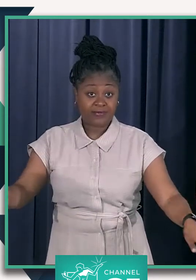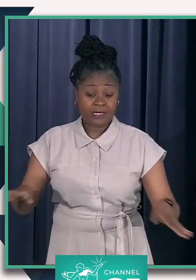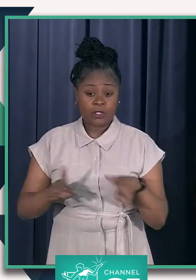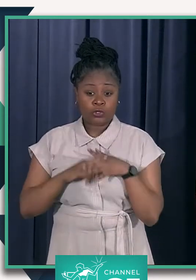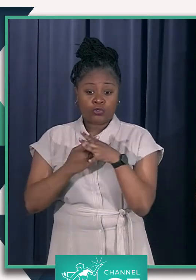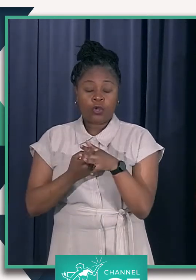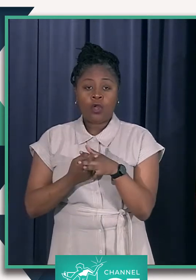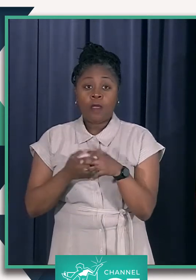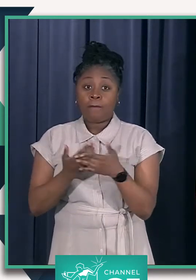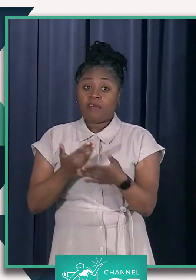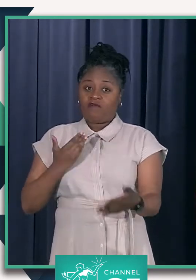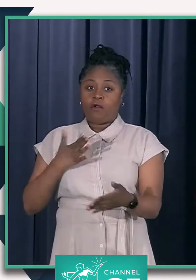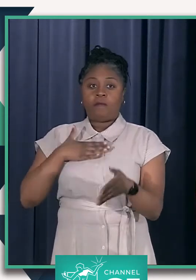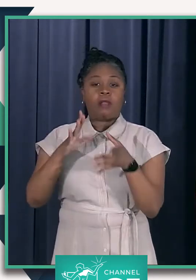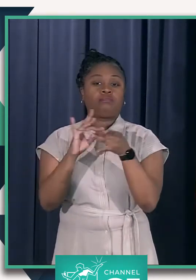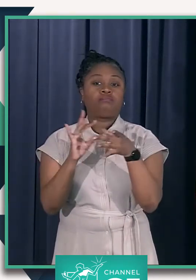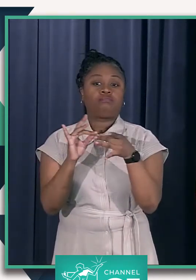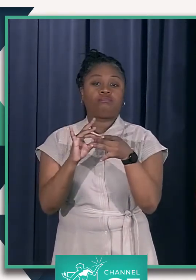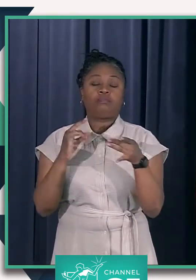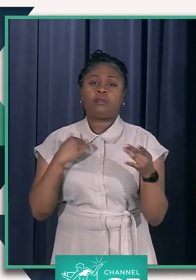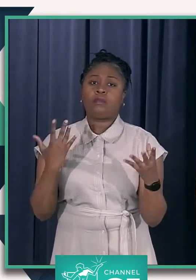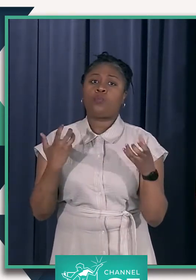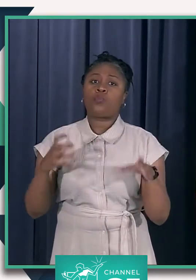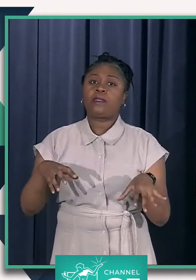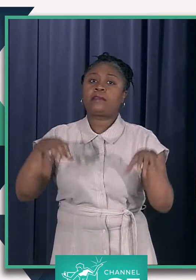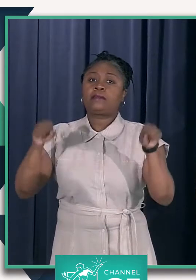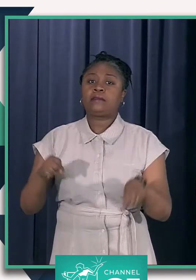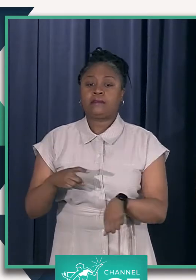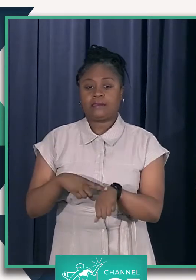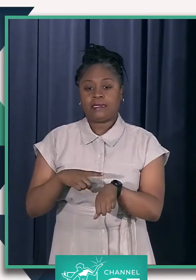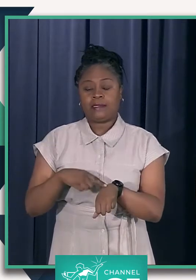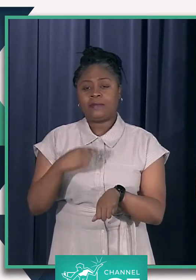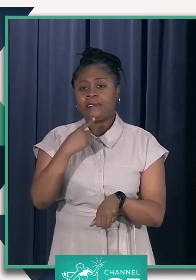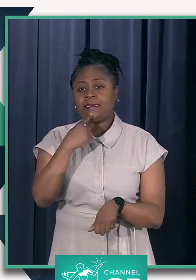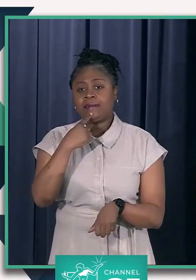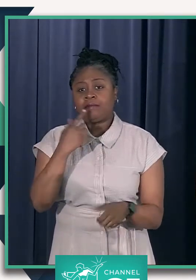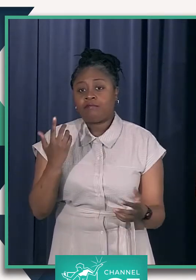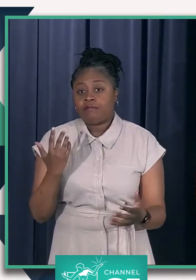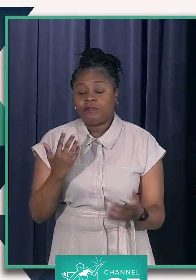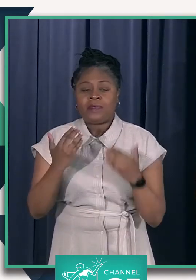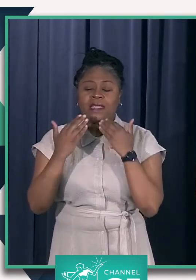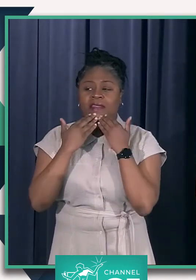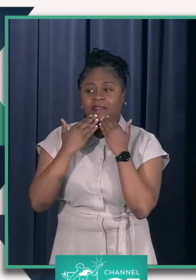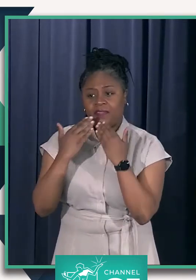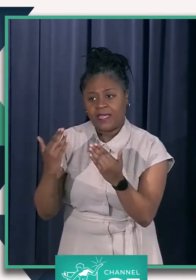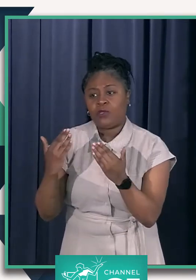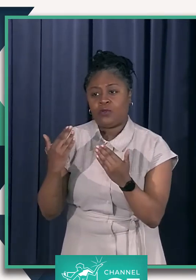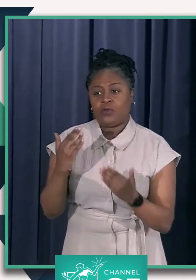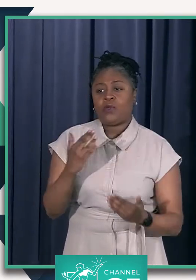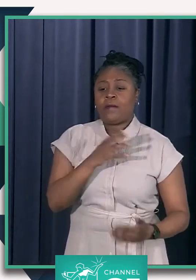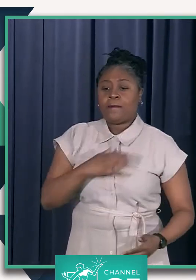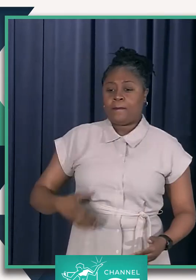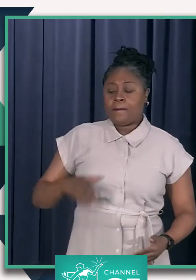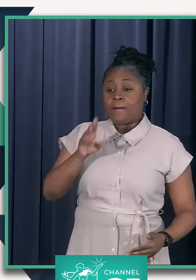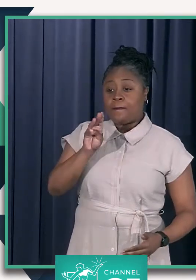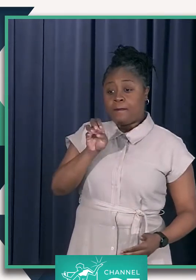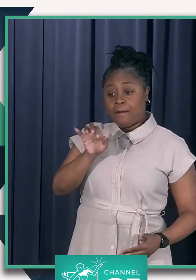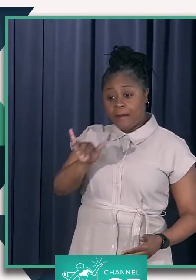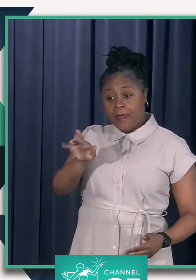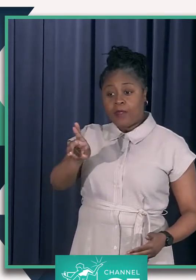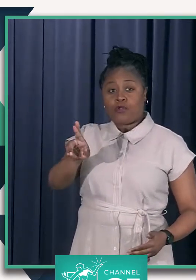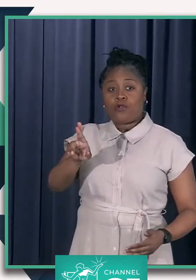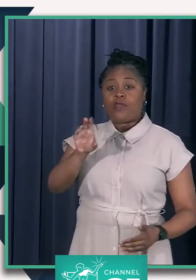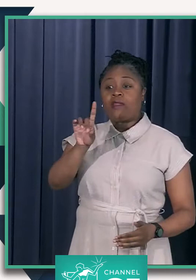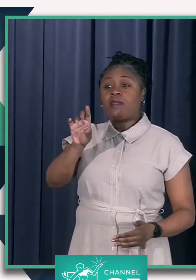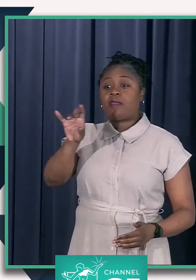start with my remarks, I just want to take an opportunity to say thank you to Mayor Duggan and his team and the leadership at the